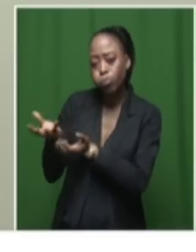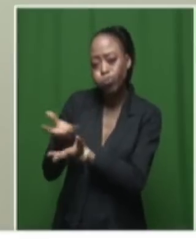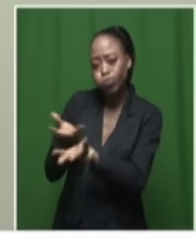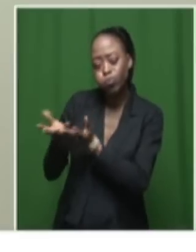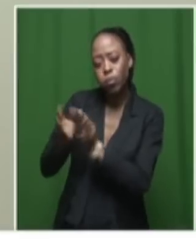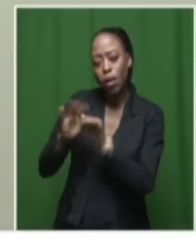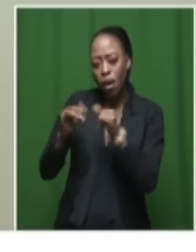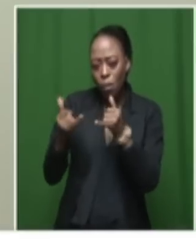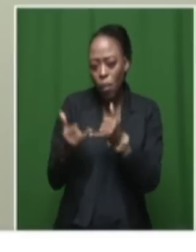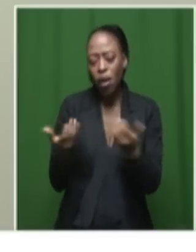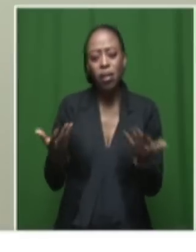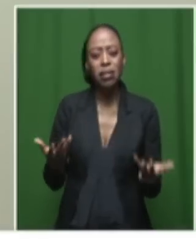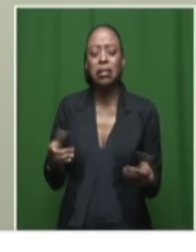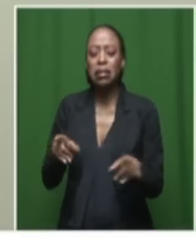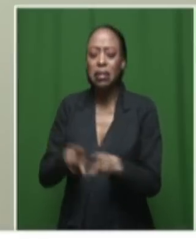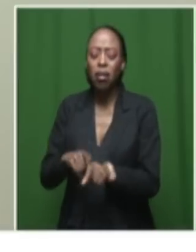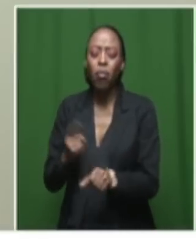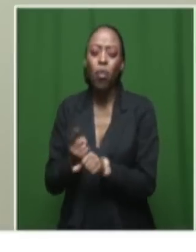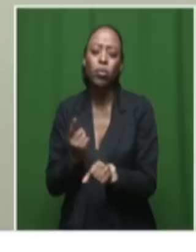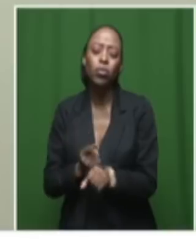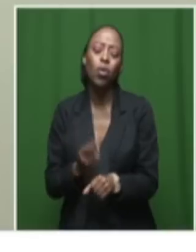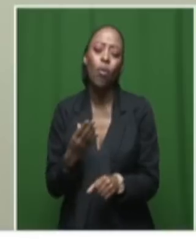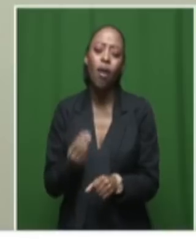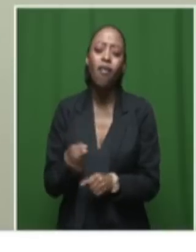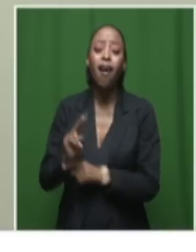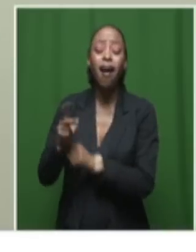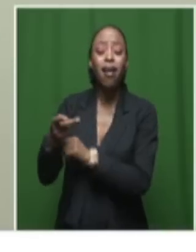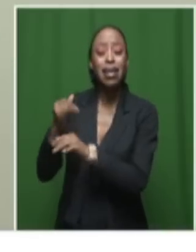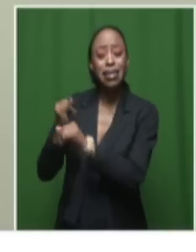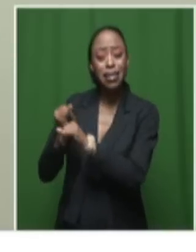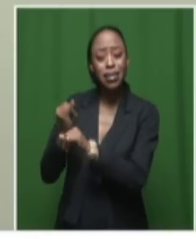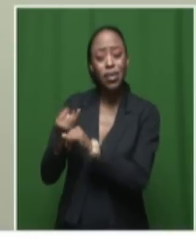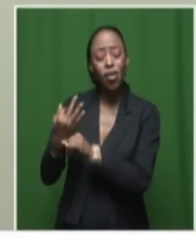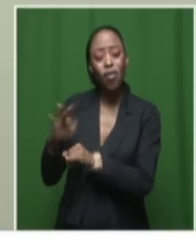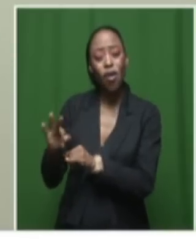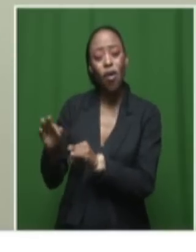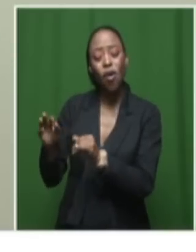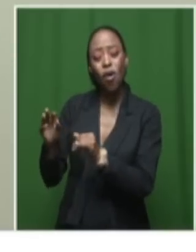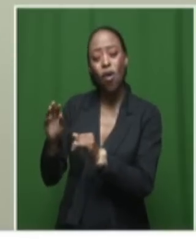Illuminate, there's another institute for